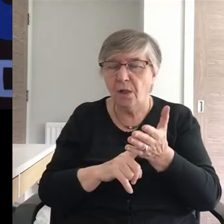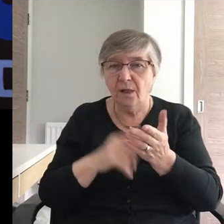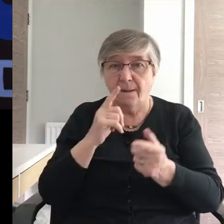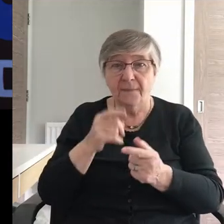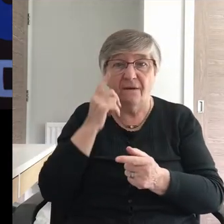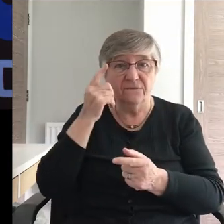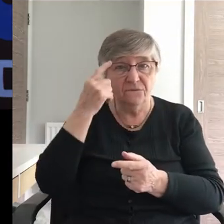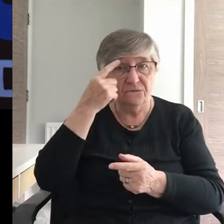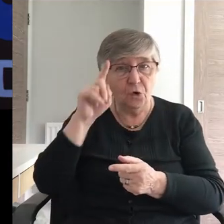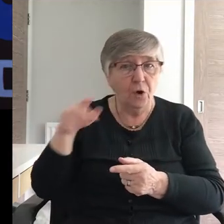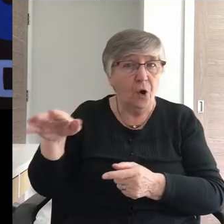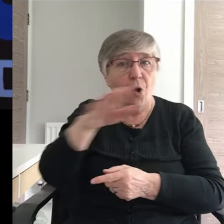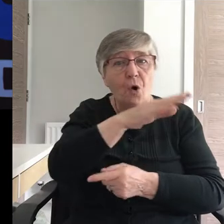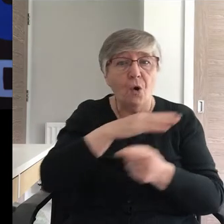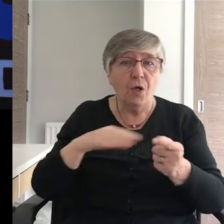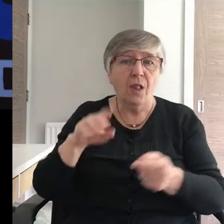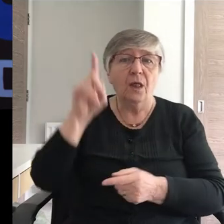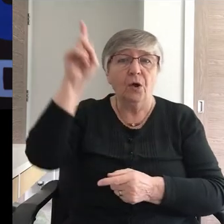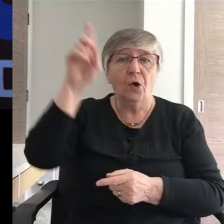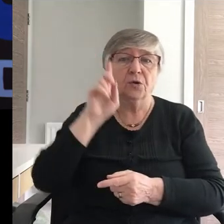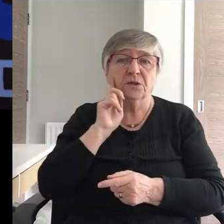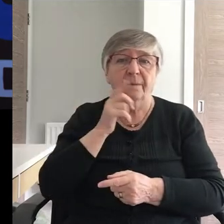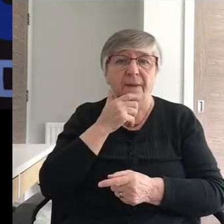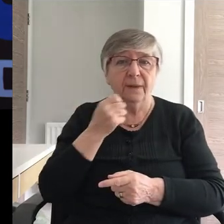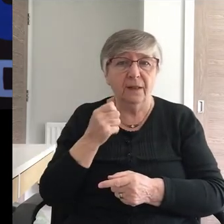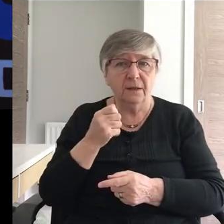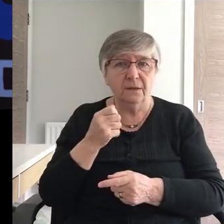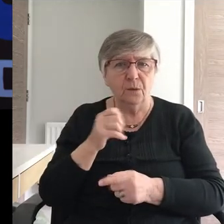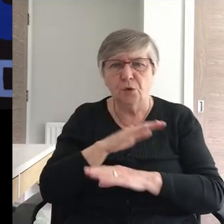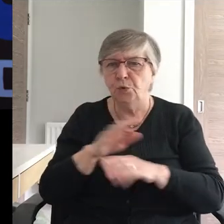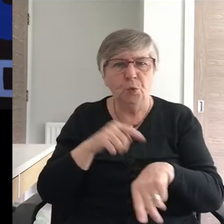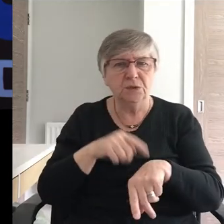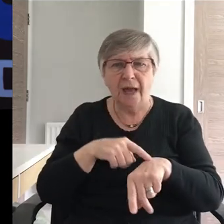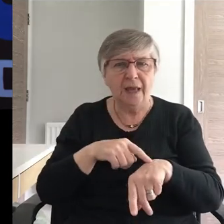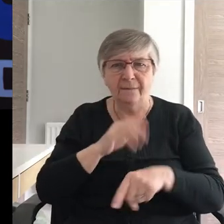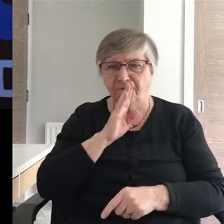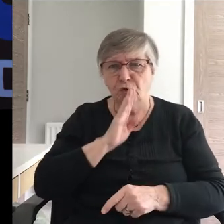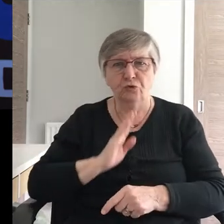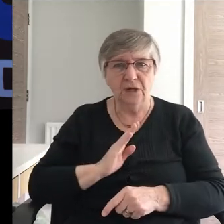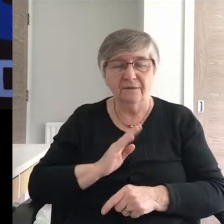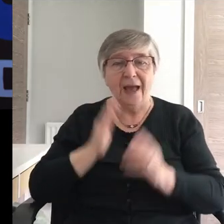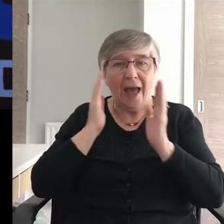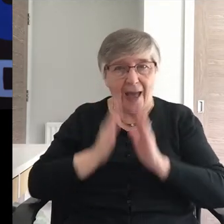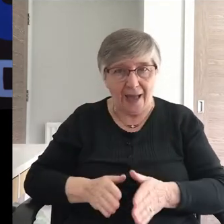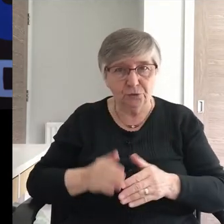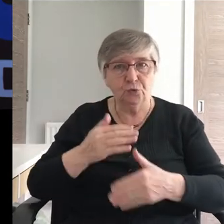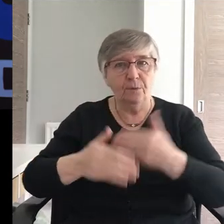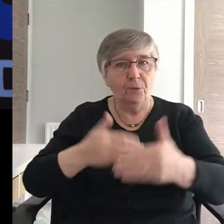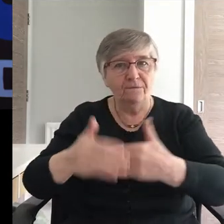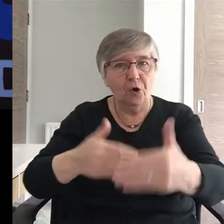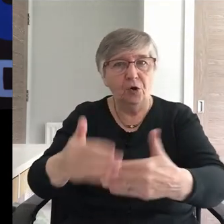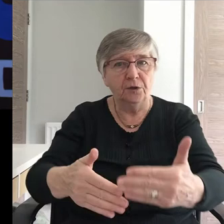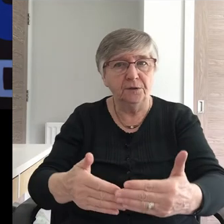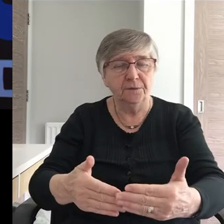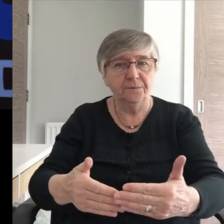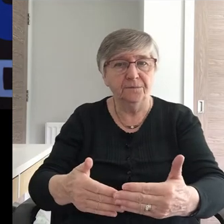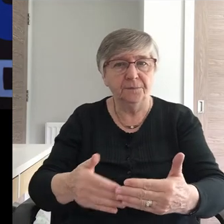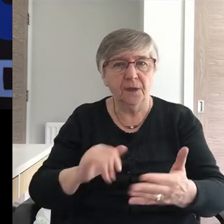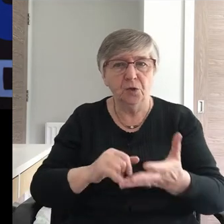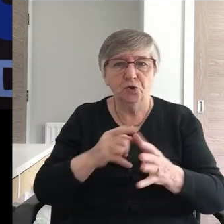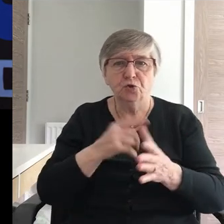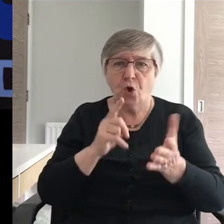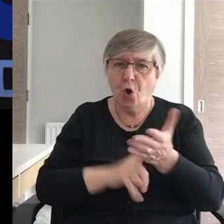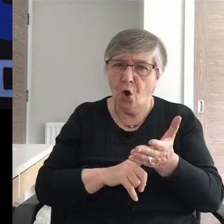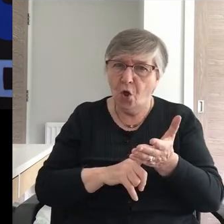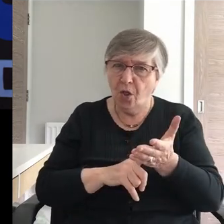whole people of God. This was no time for grieving. They had to move on. Saul had